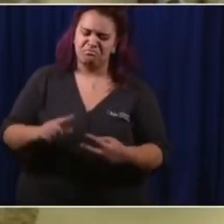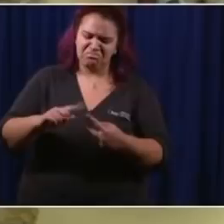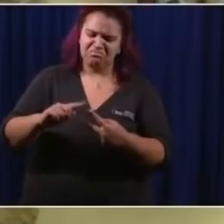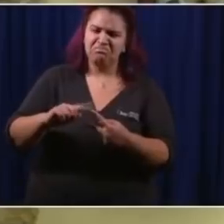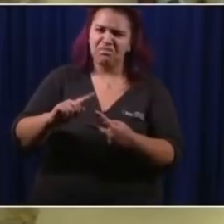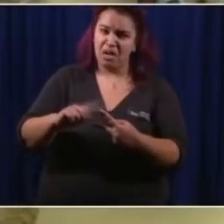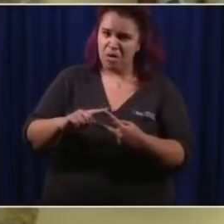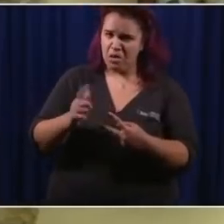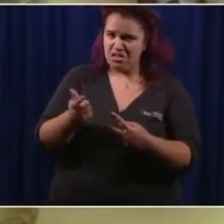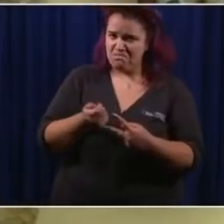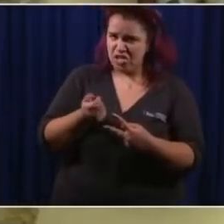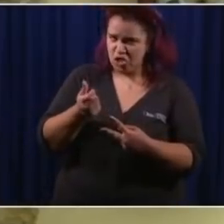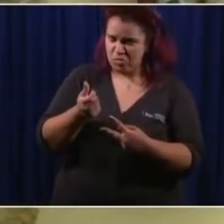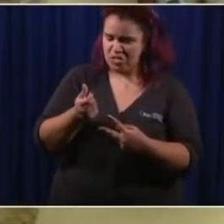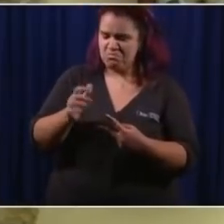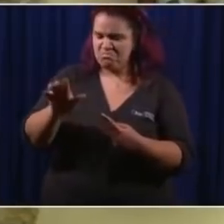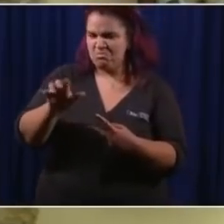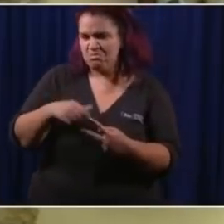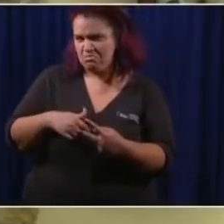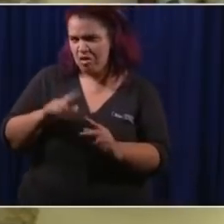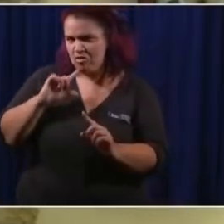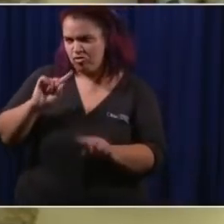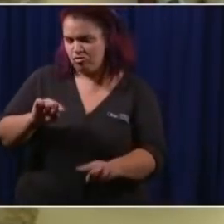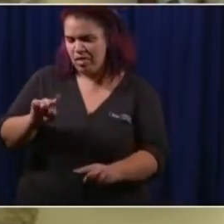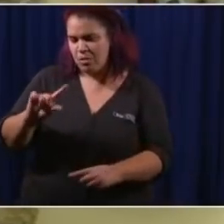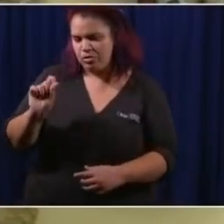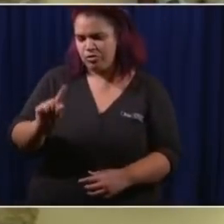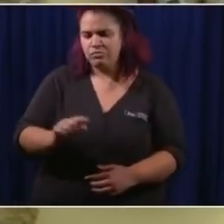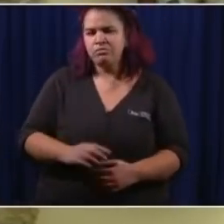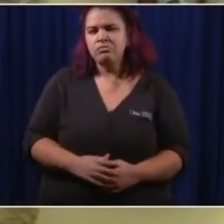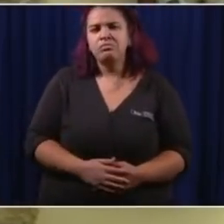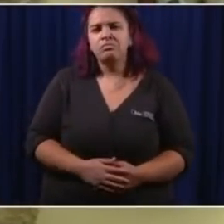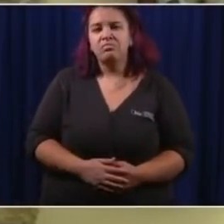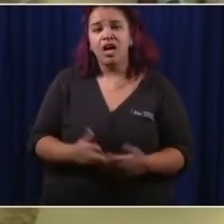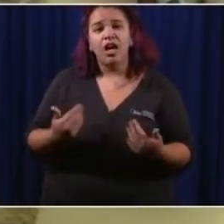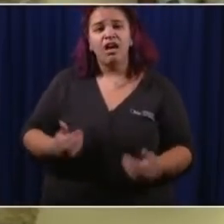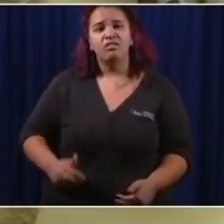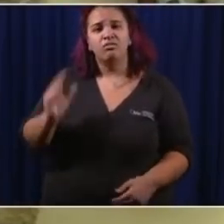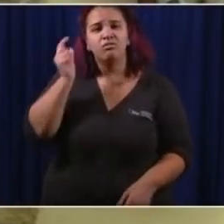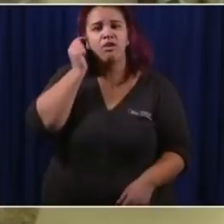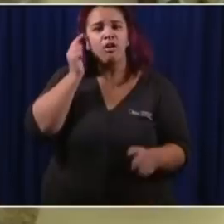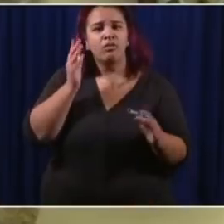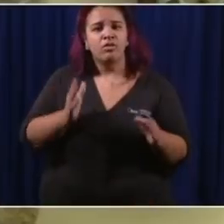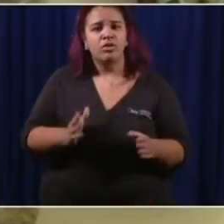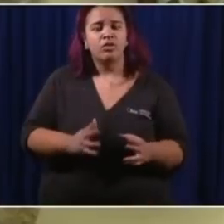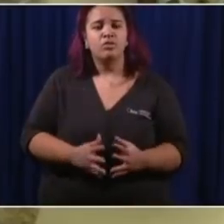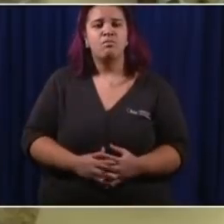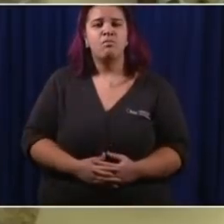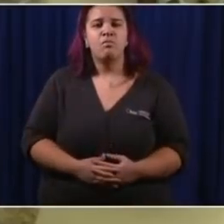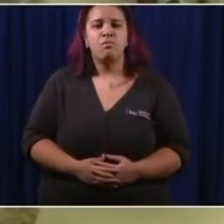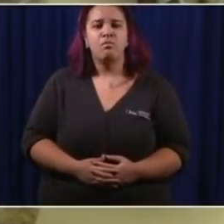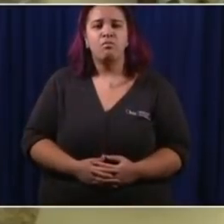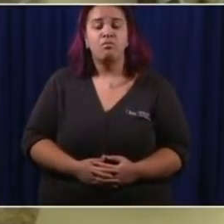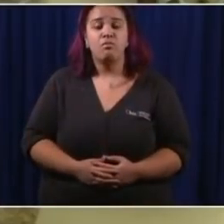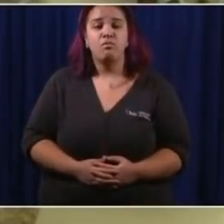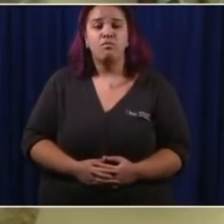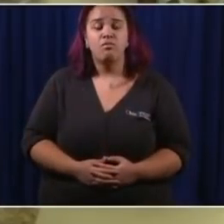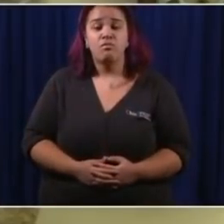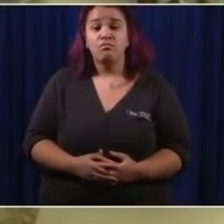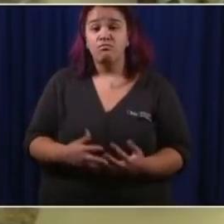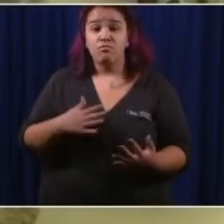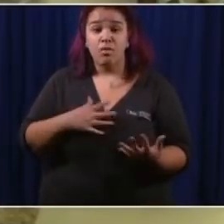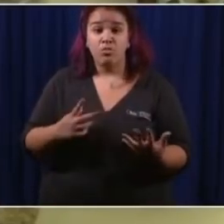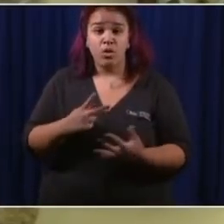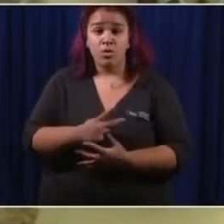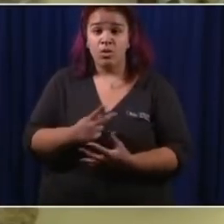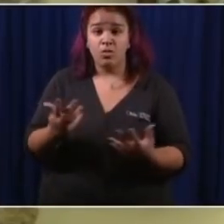asked. My focus as governor is going to continue to be, and my priorities are to keep people